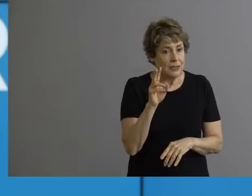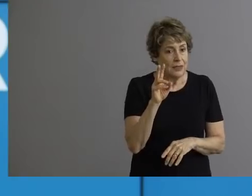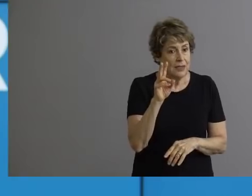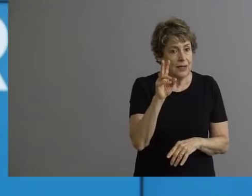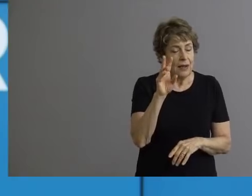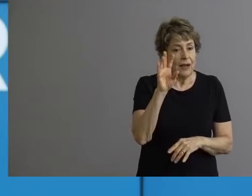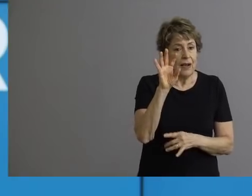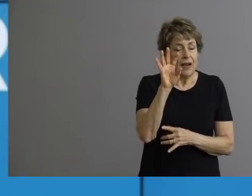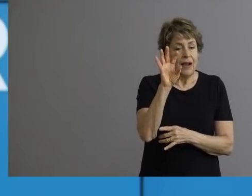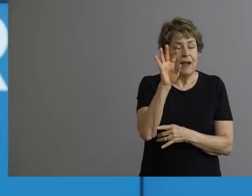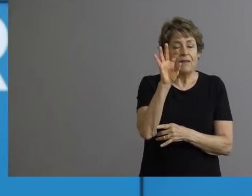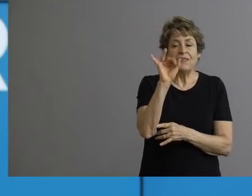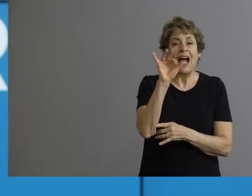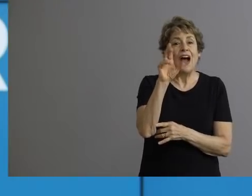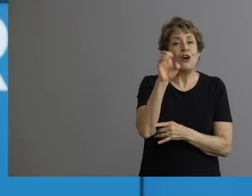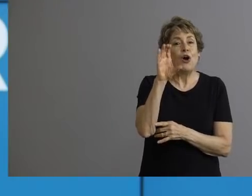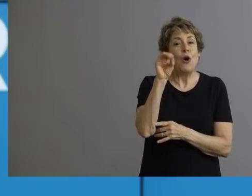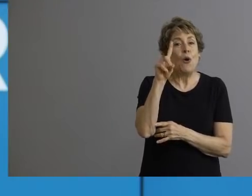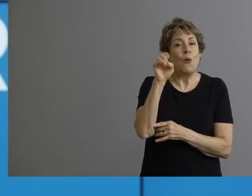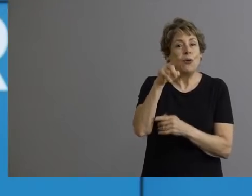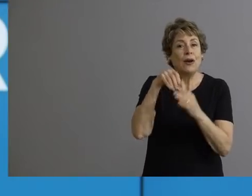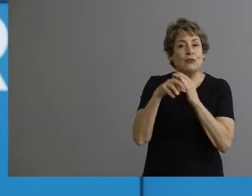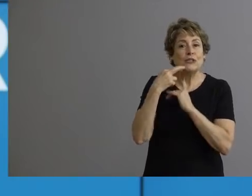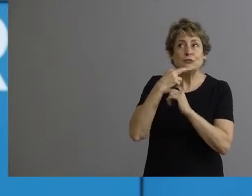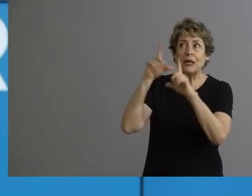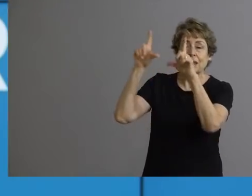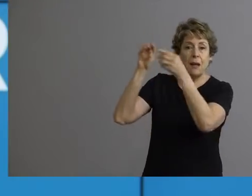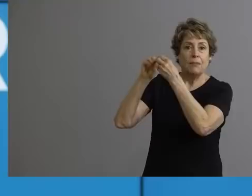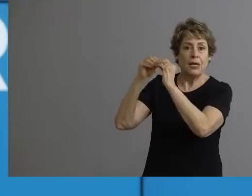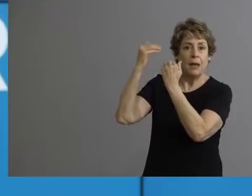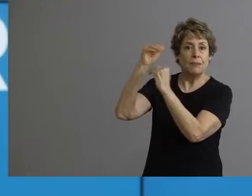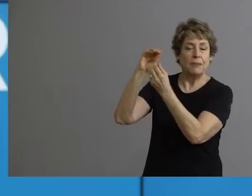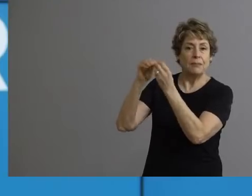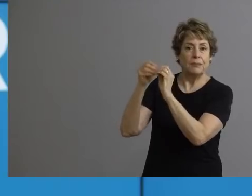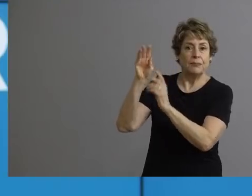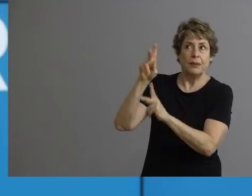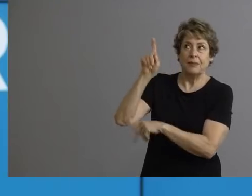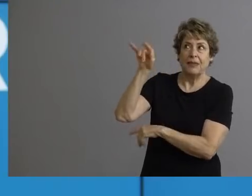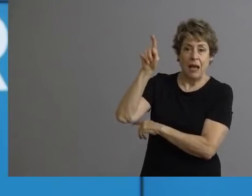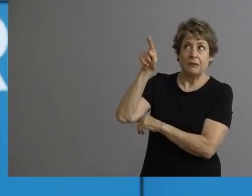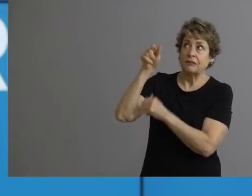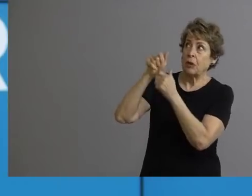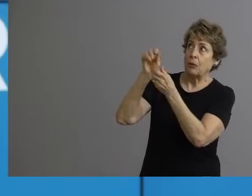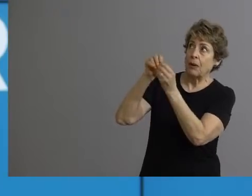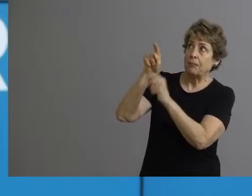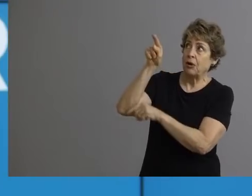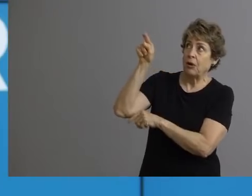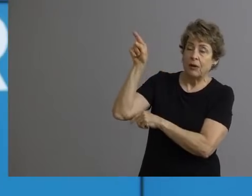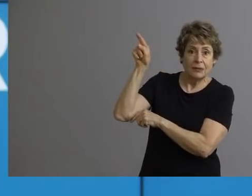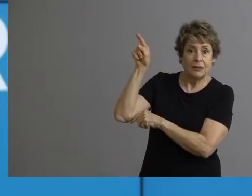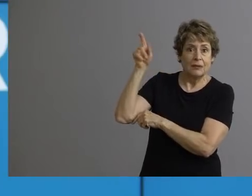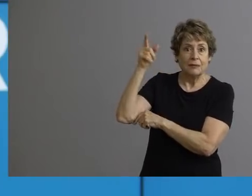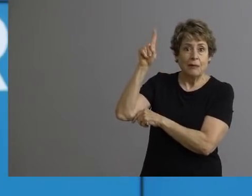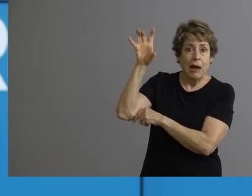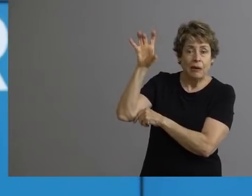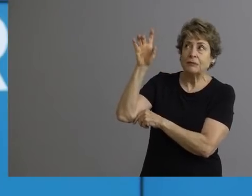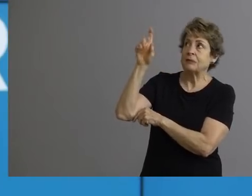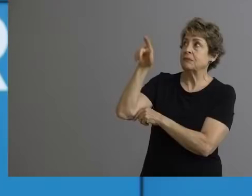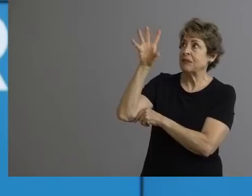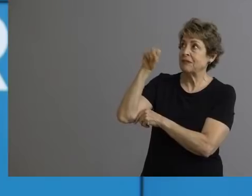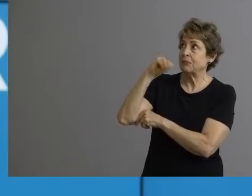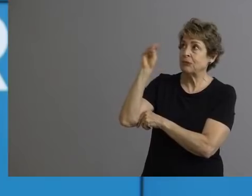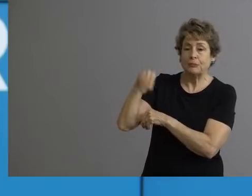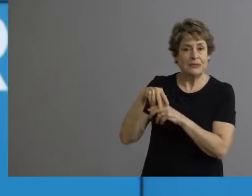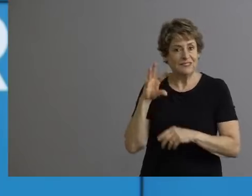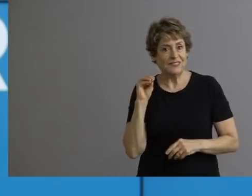local law enforcement, and the order stands for itself in terms of what the punishment